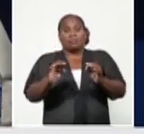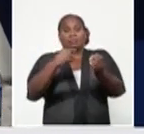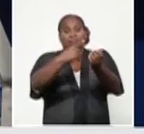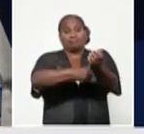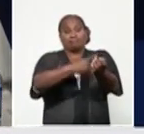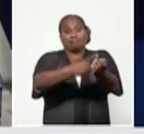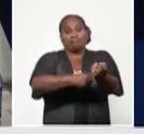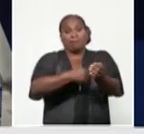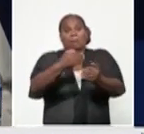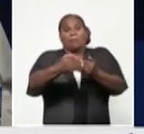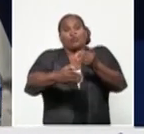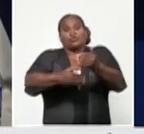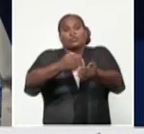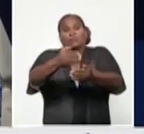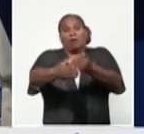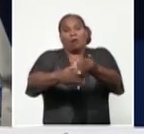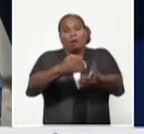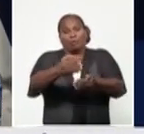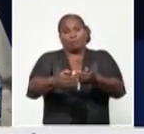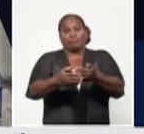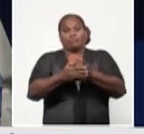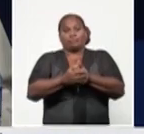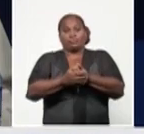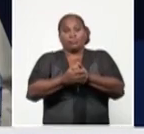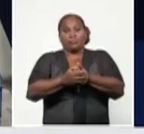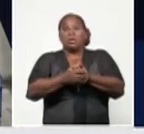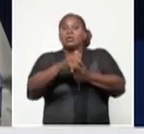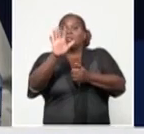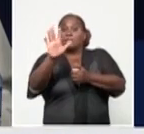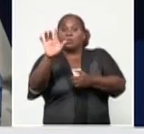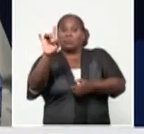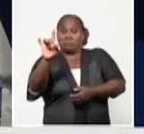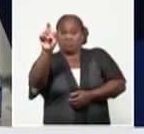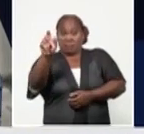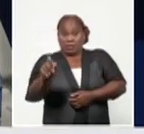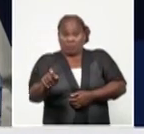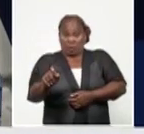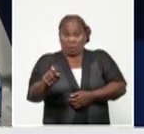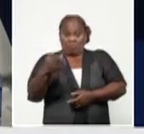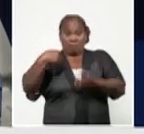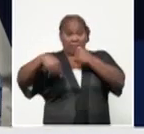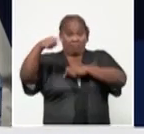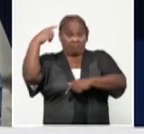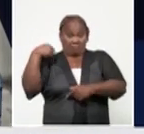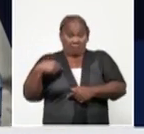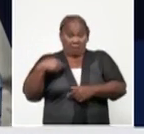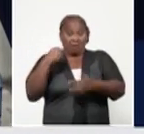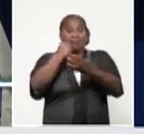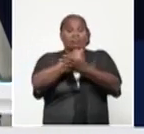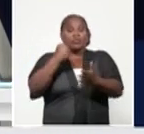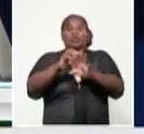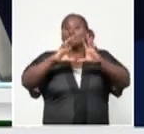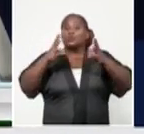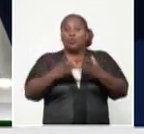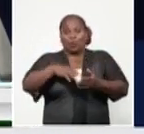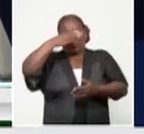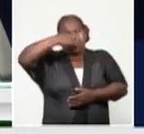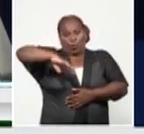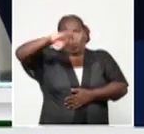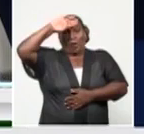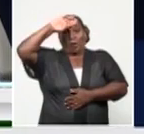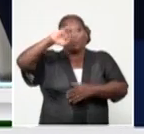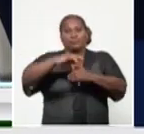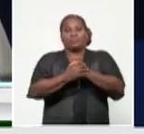country's provinces. Of the 59 positive cases diagnosed yesterday, all are